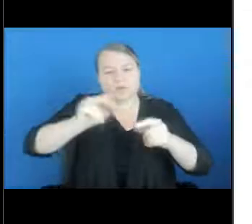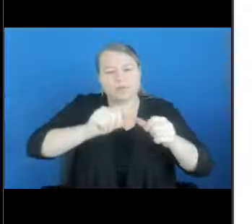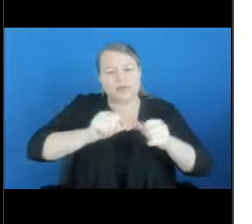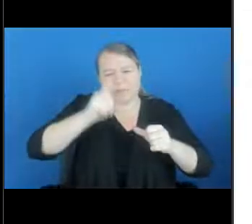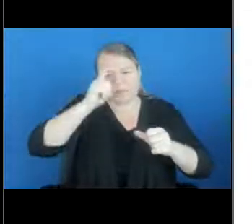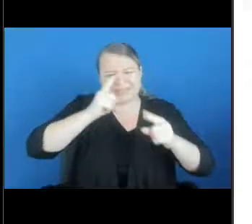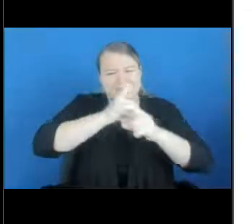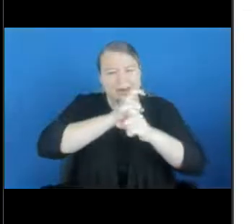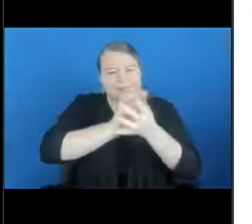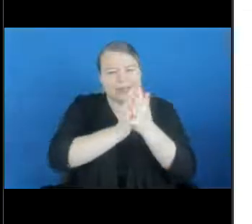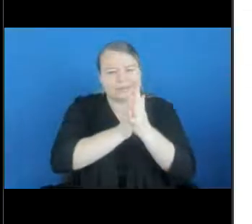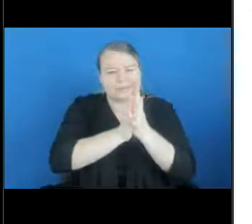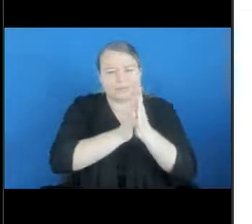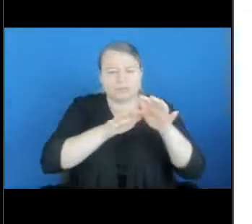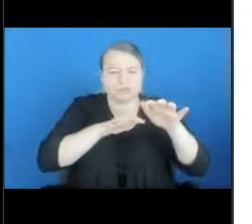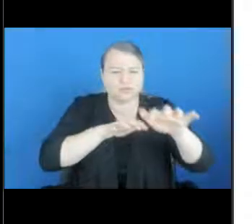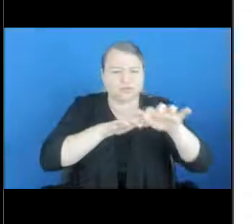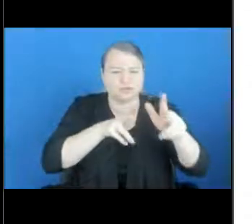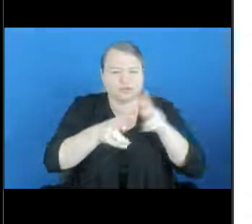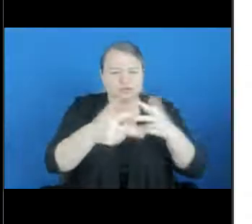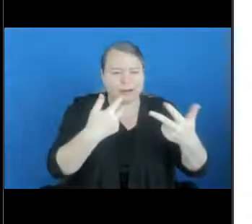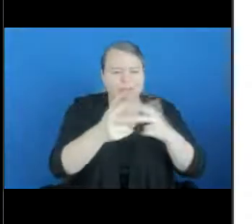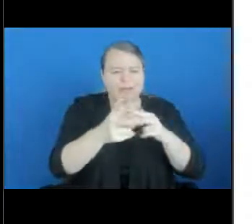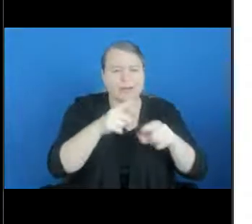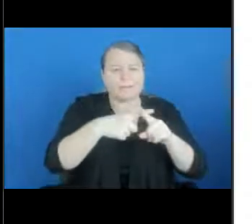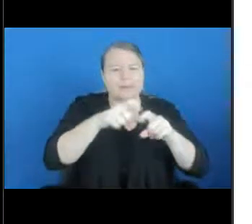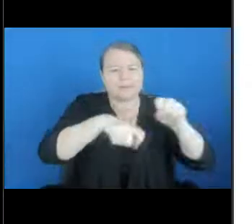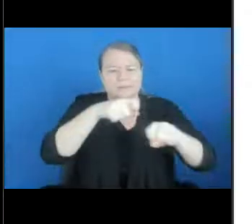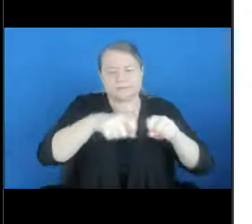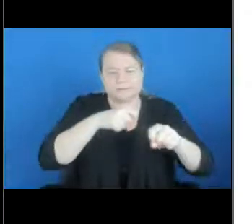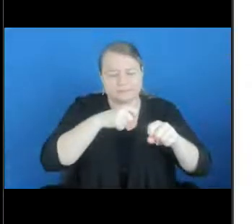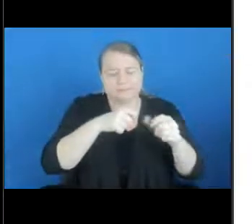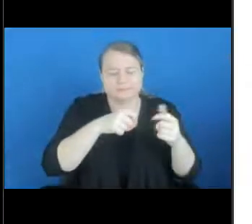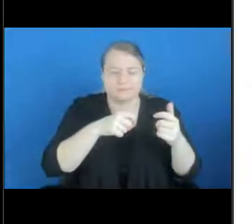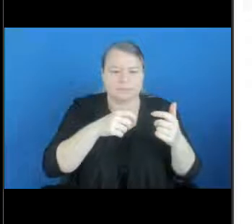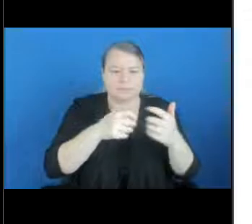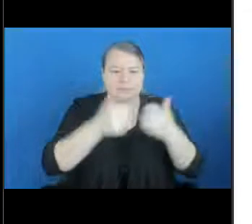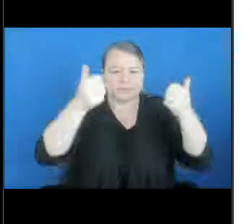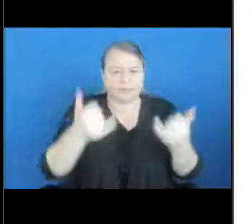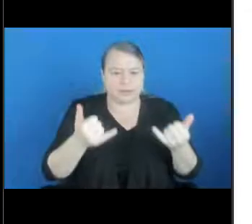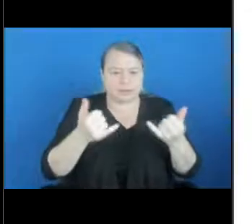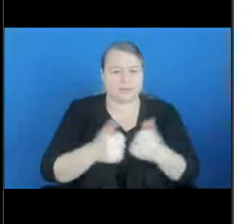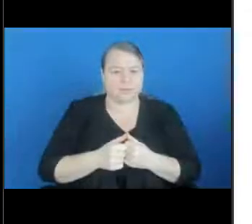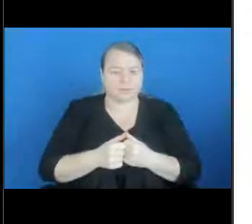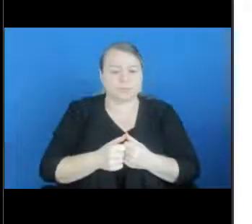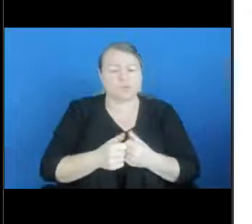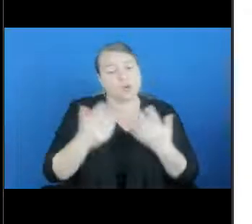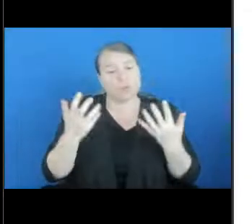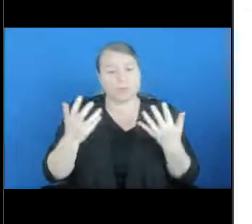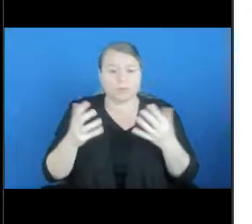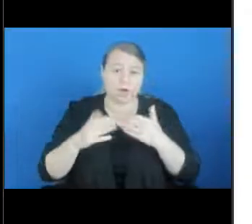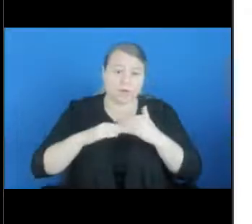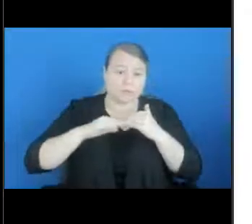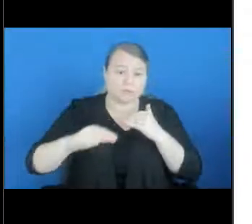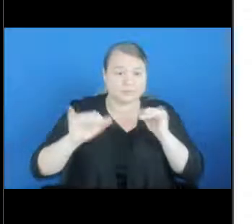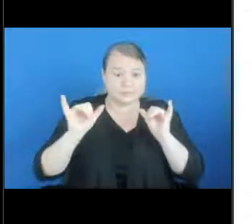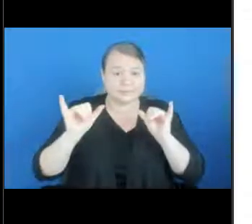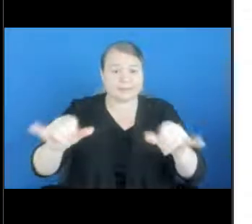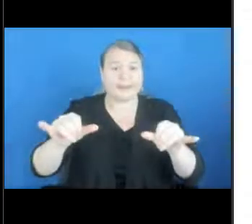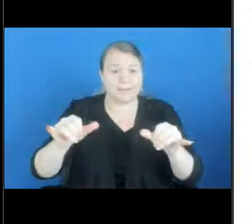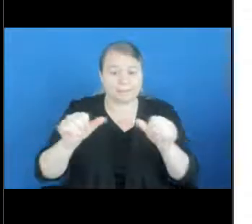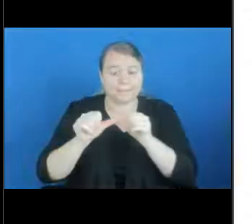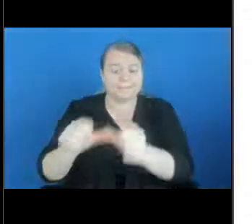of vehicles and numerous traffic movements near the interchange and metro station. For the purpose of consistency, the south section will not include on-road